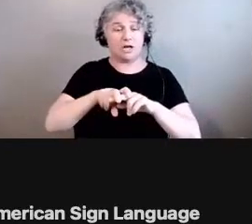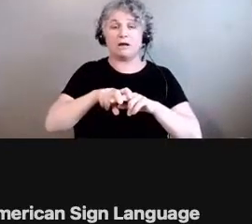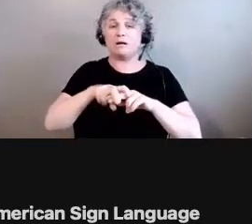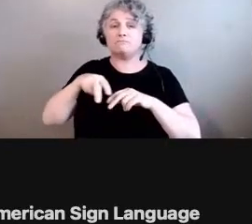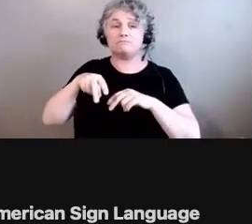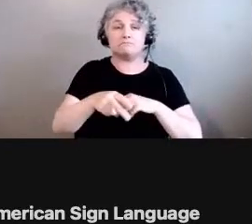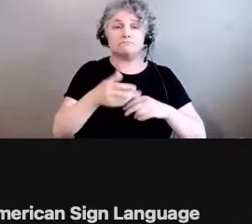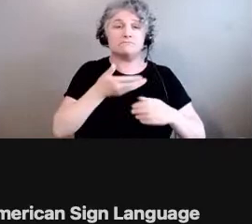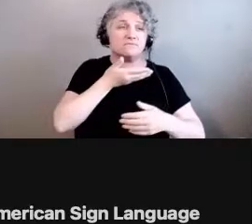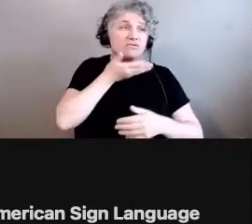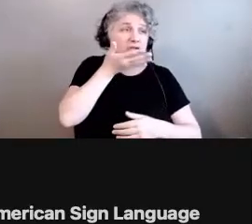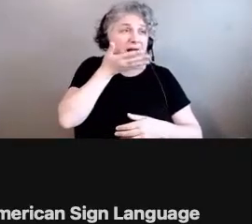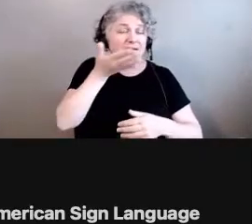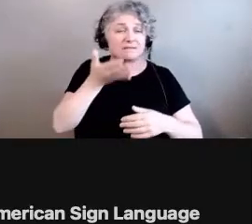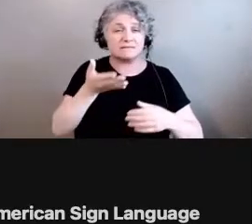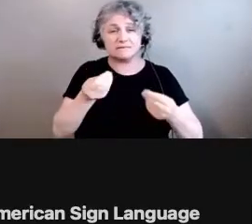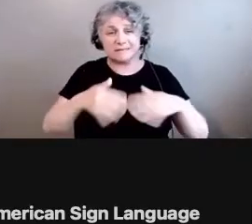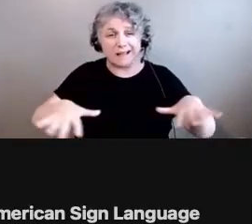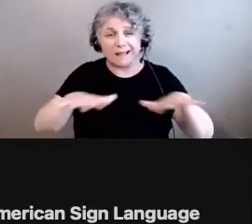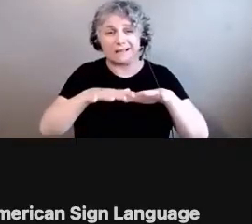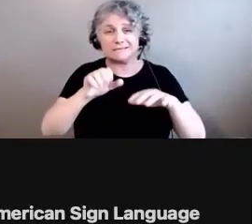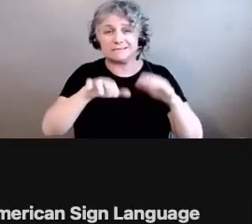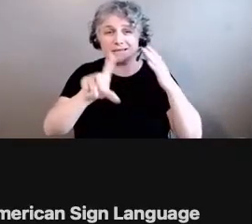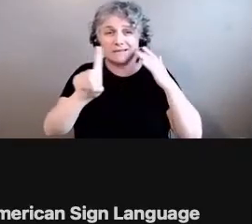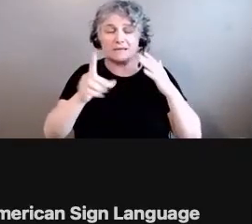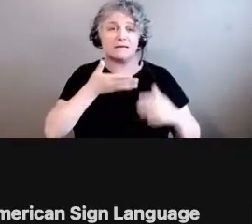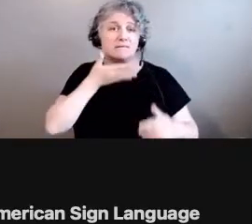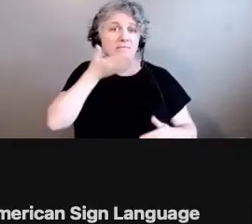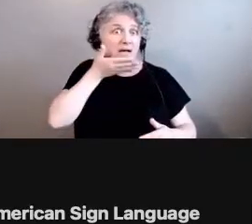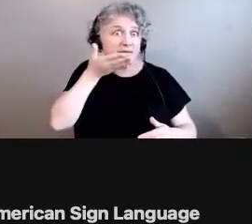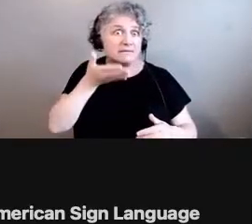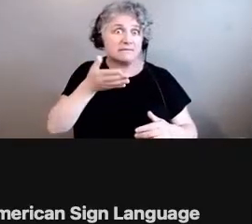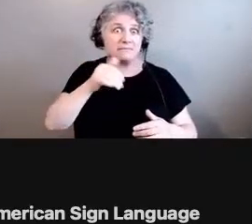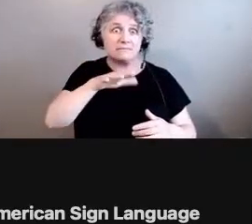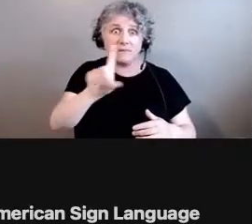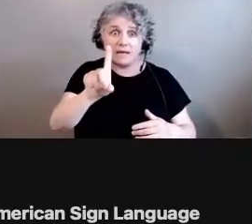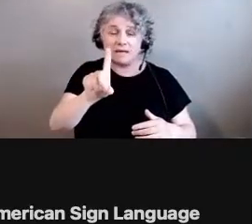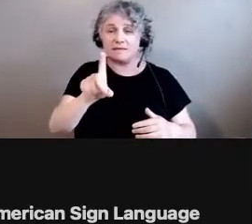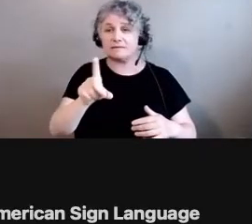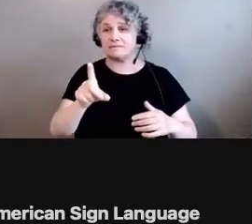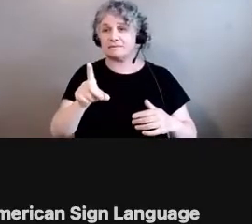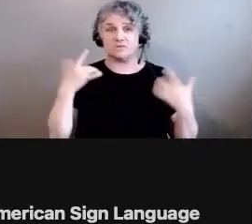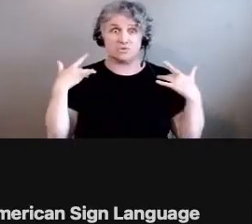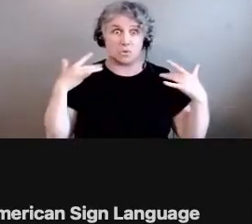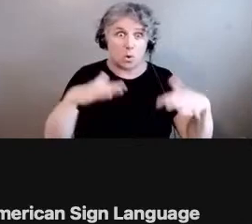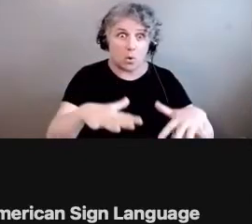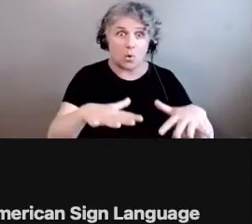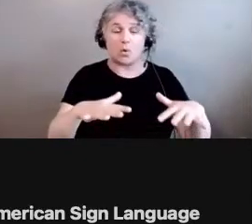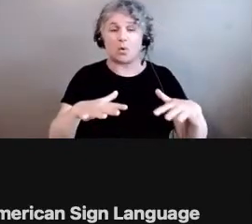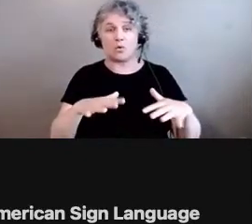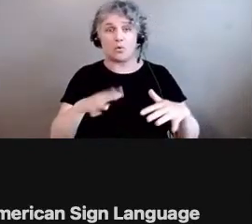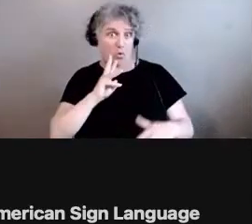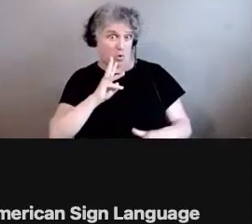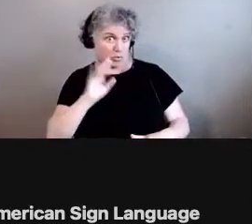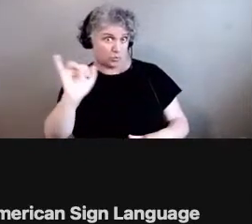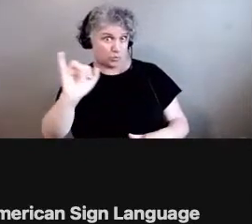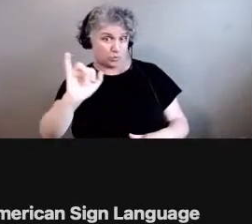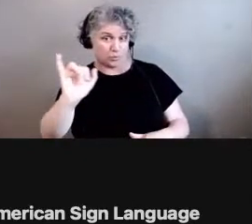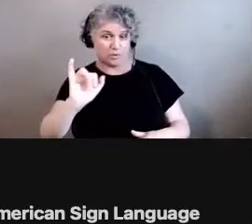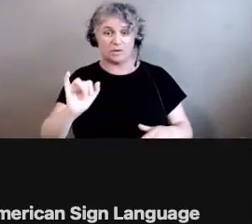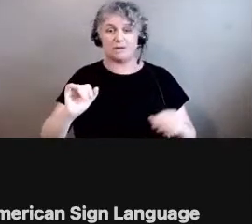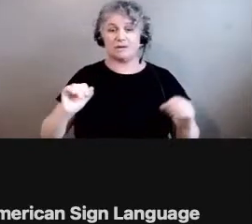sand, rocks, mud, snow, and even float in water. The tires are filled with enough air to make the chair